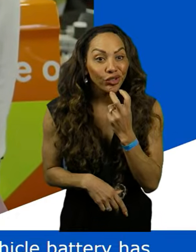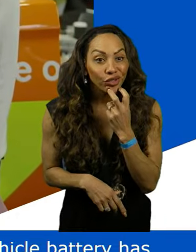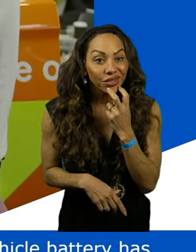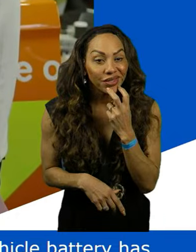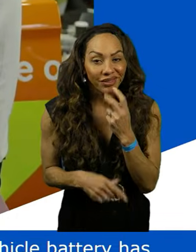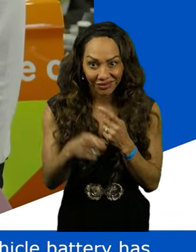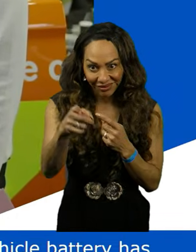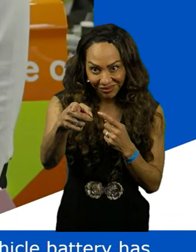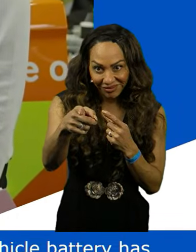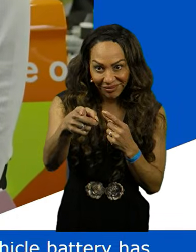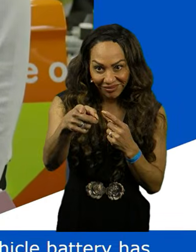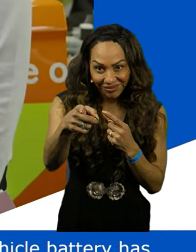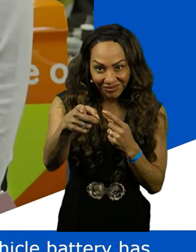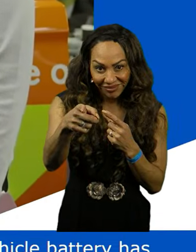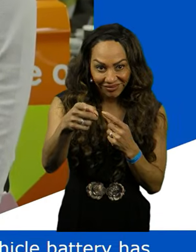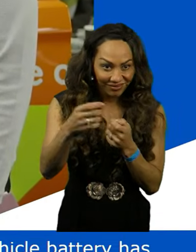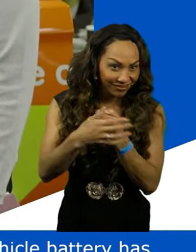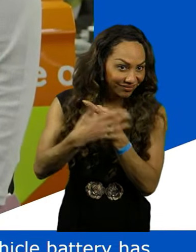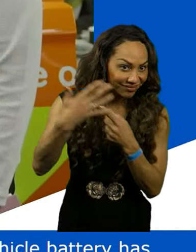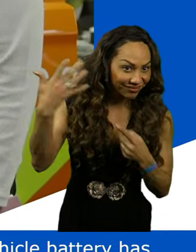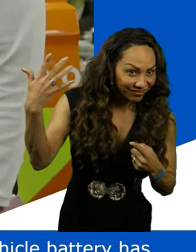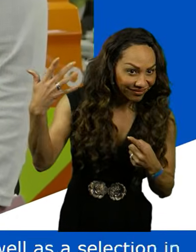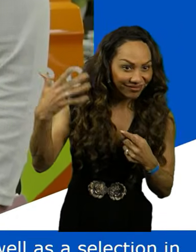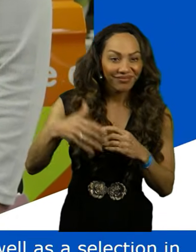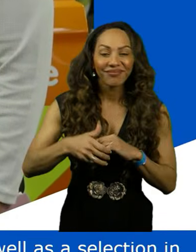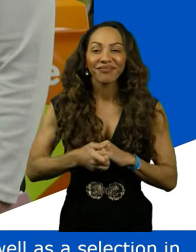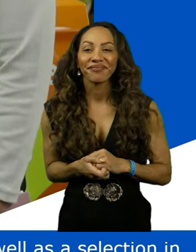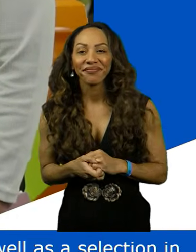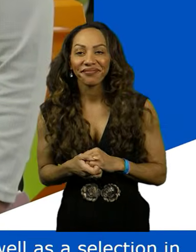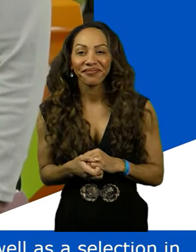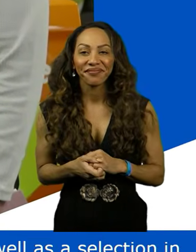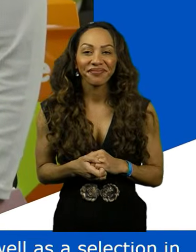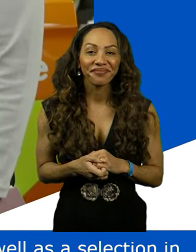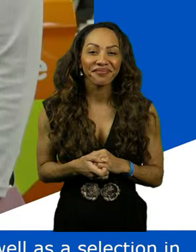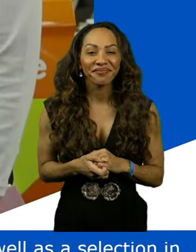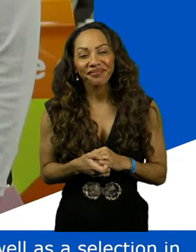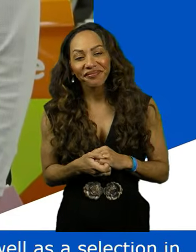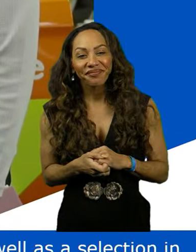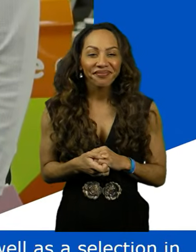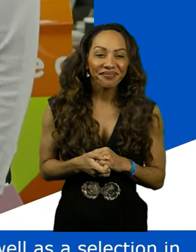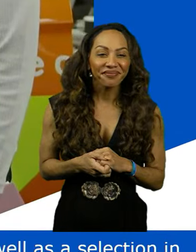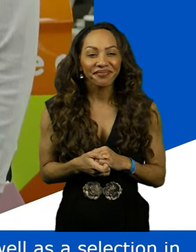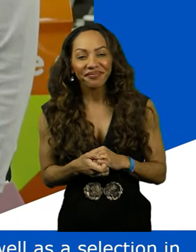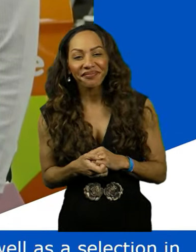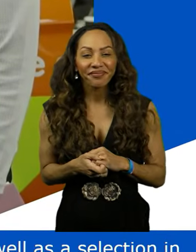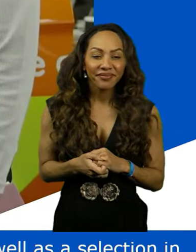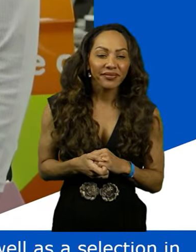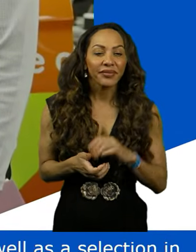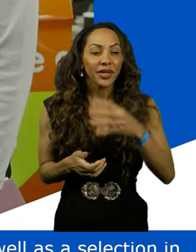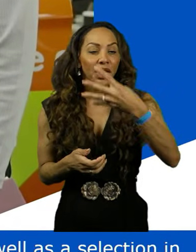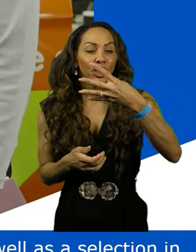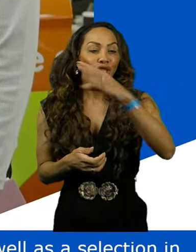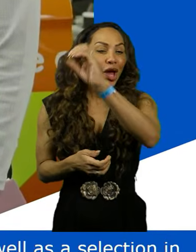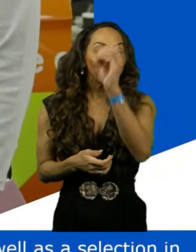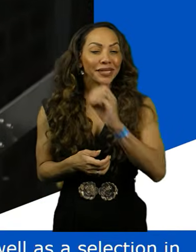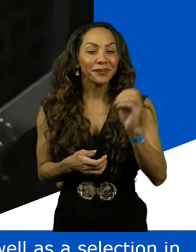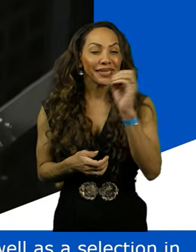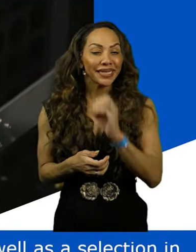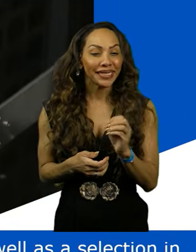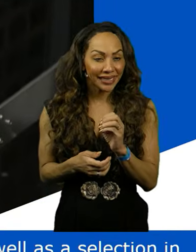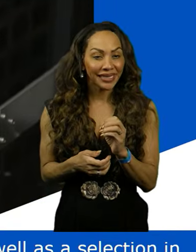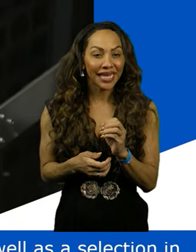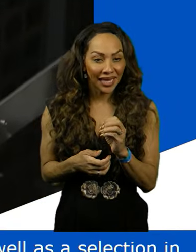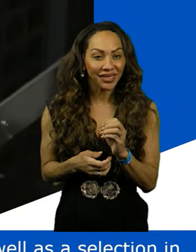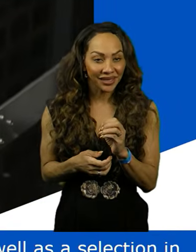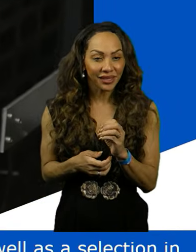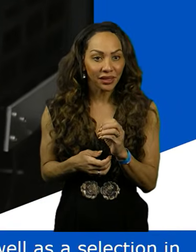van. We carry batteries that will allow us to get about 90% of vehicles on the road going